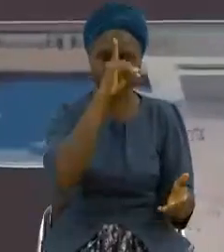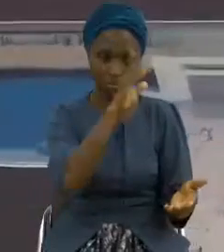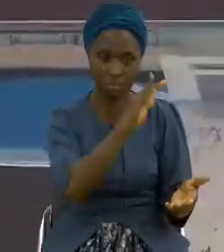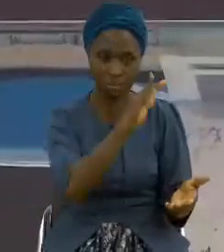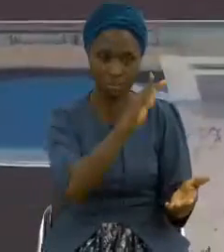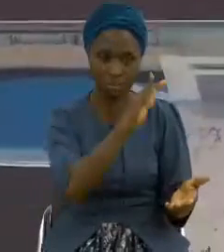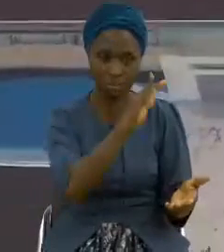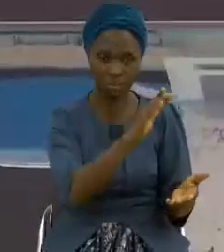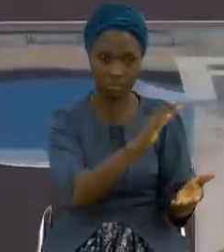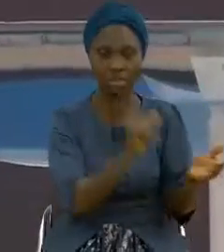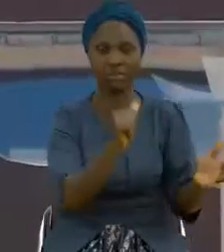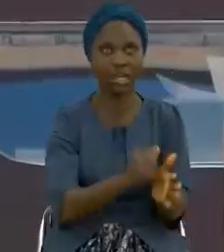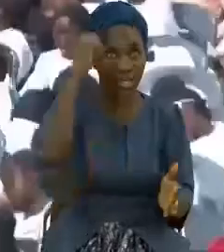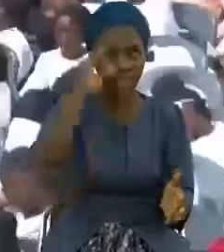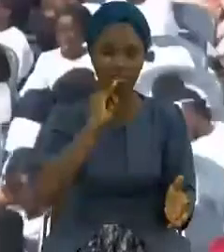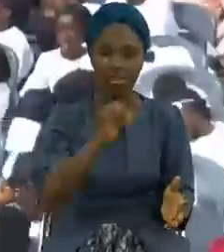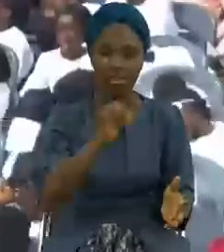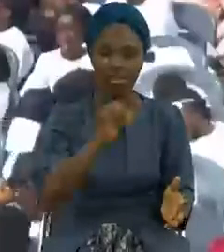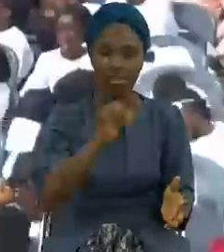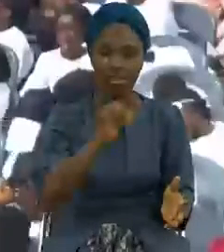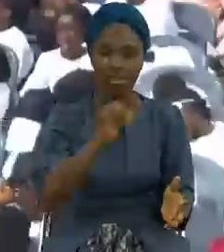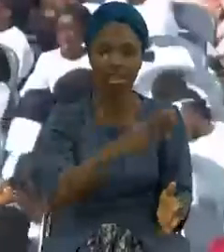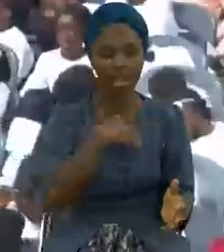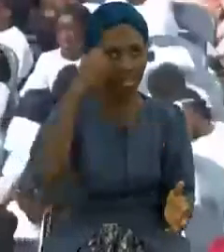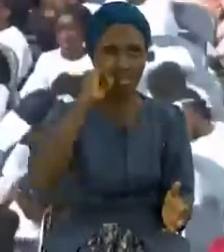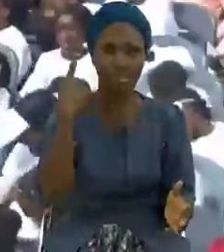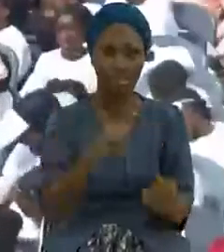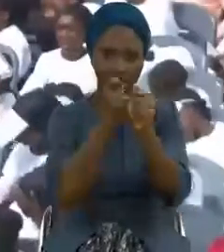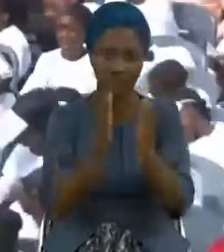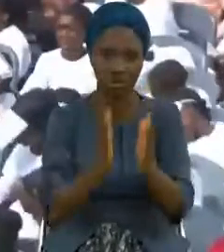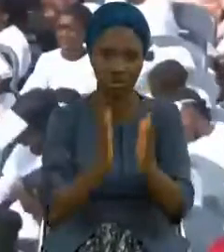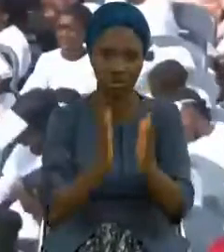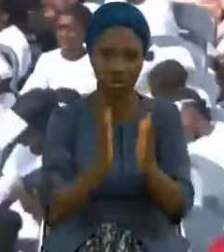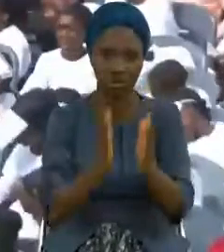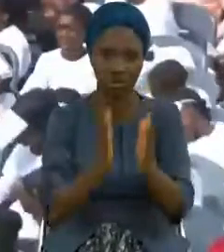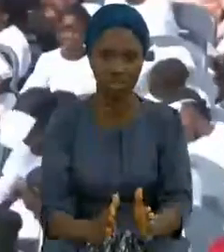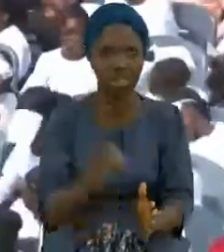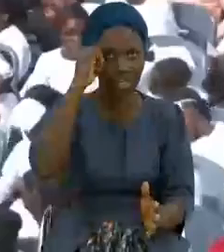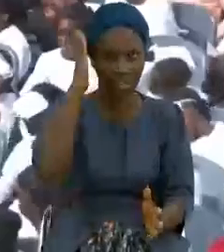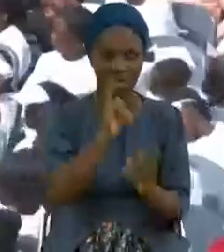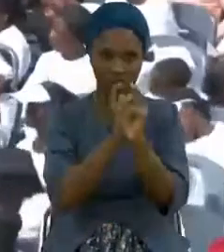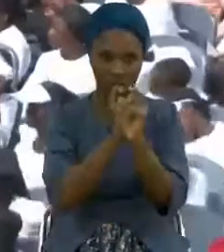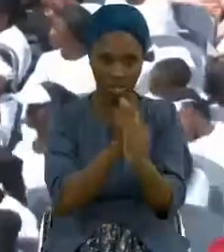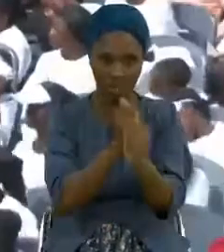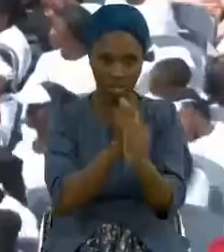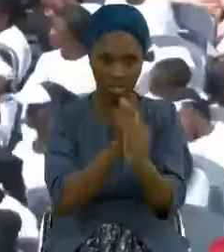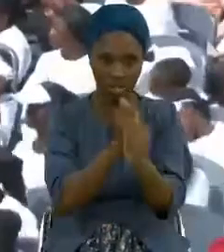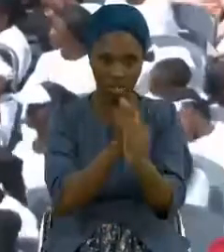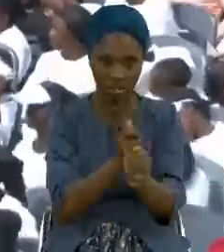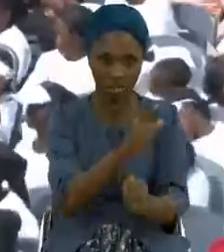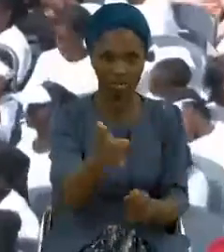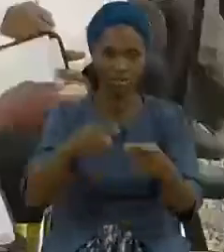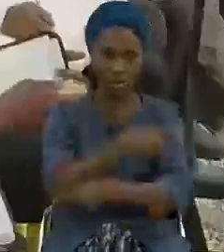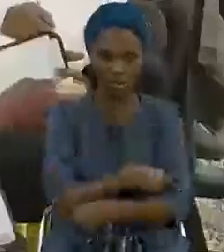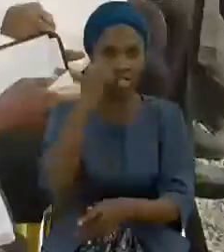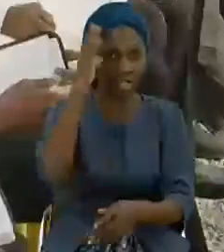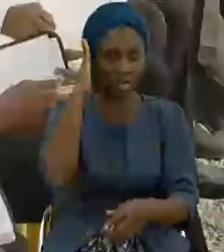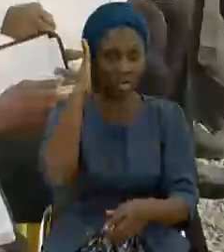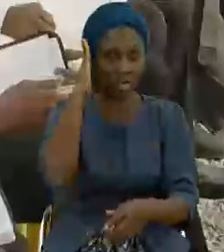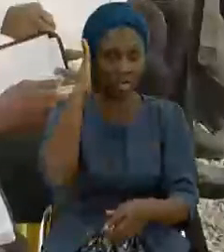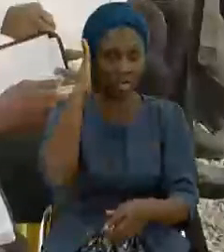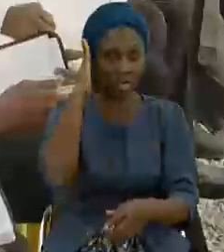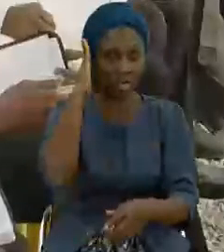rewarder. He will reward you today. He will add something to your life every